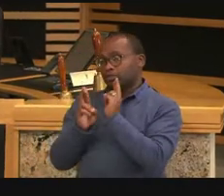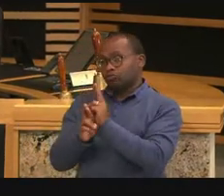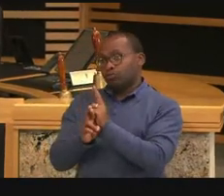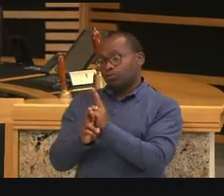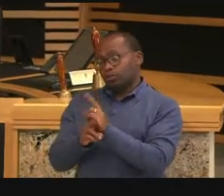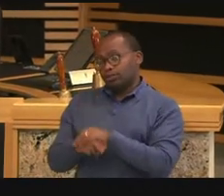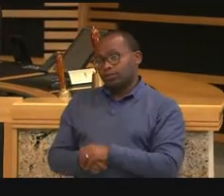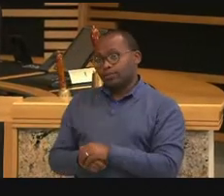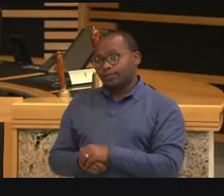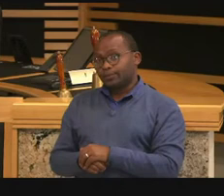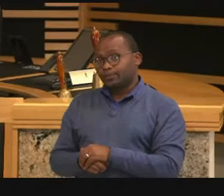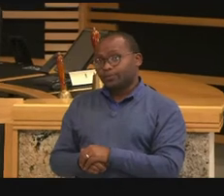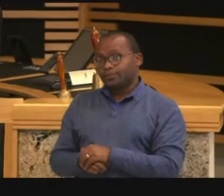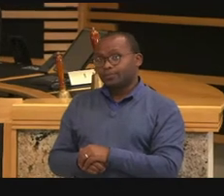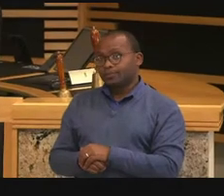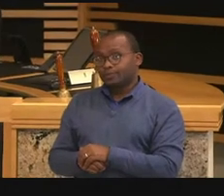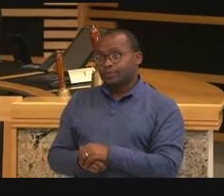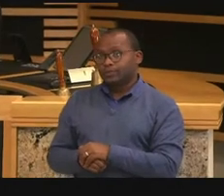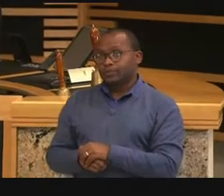Thirdly,